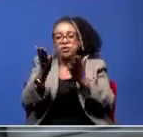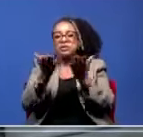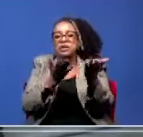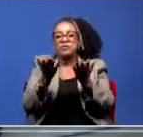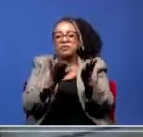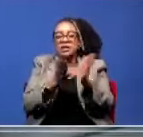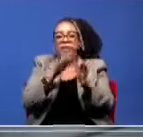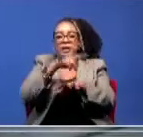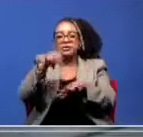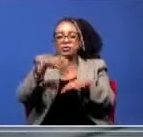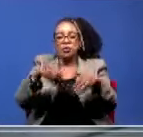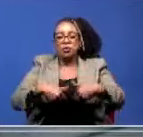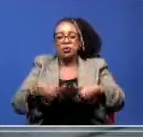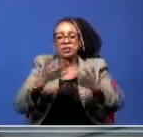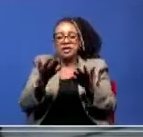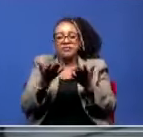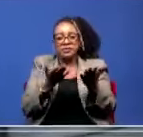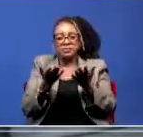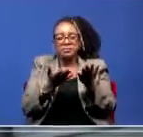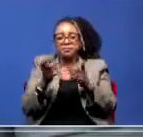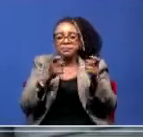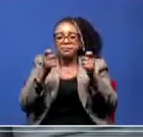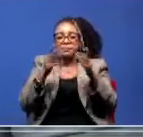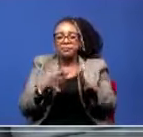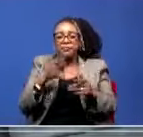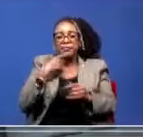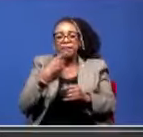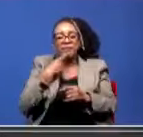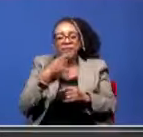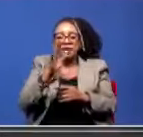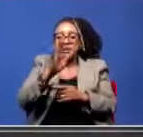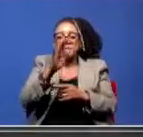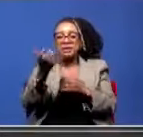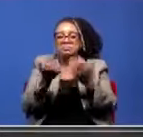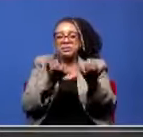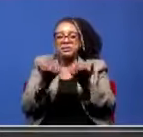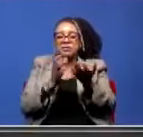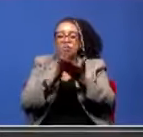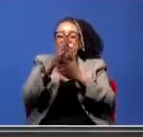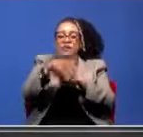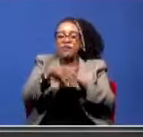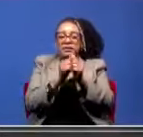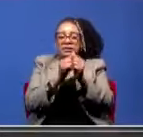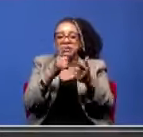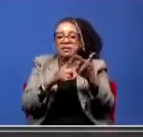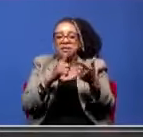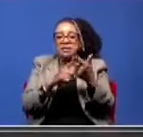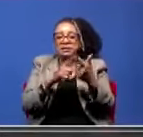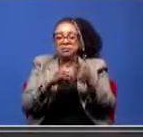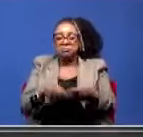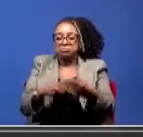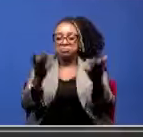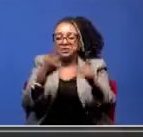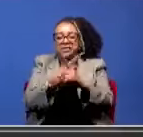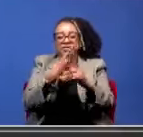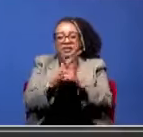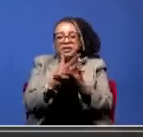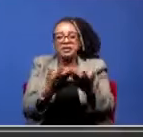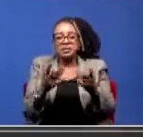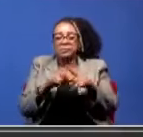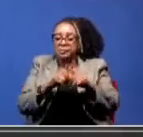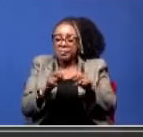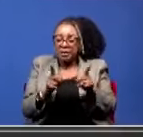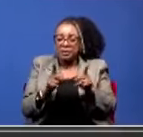the National Youth Service. The director said she has been in business for over 10 years supplying different commodities. However,